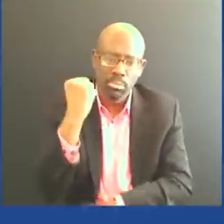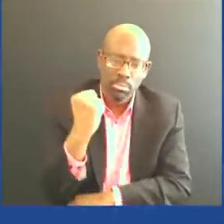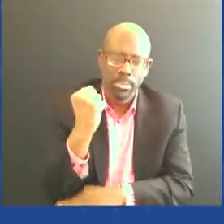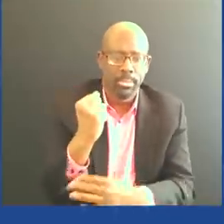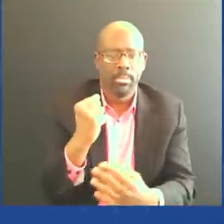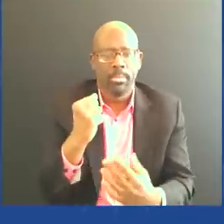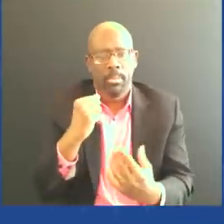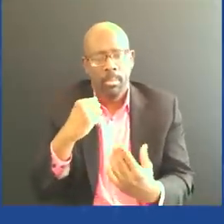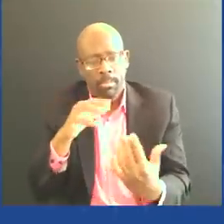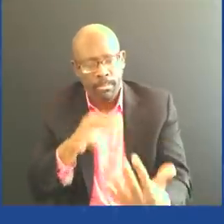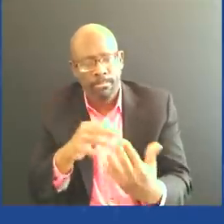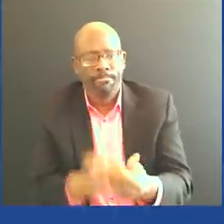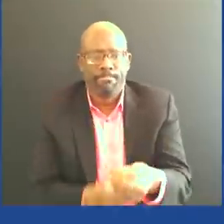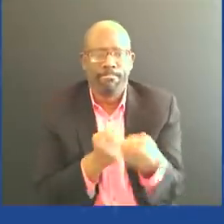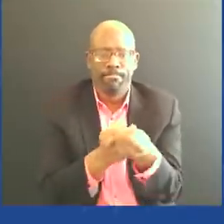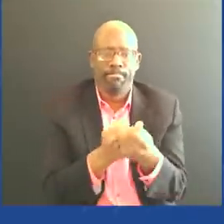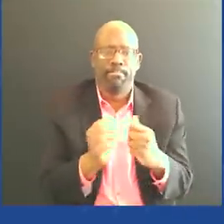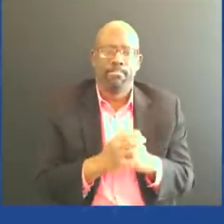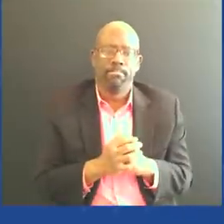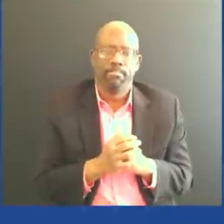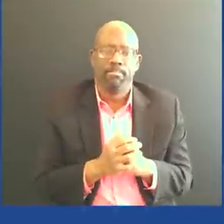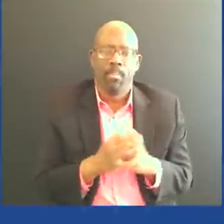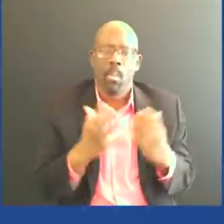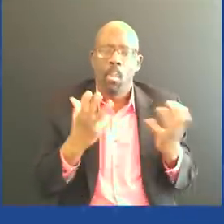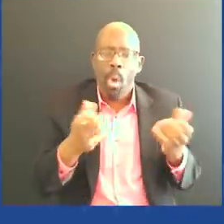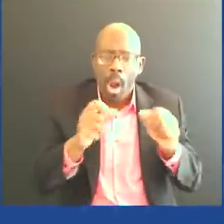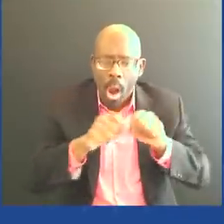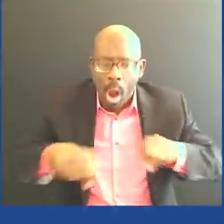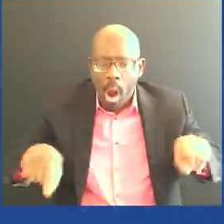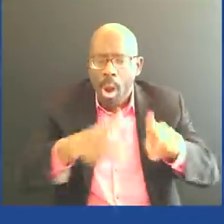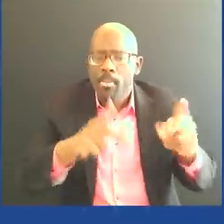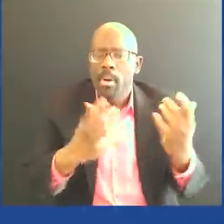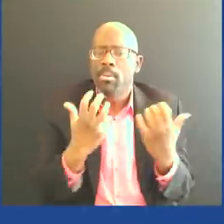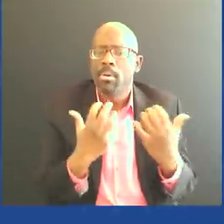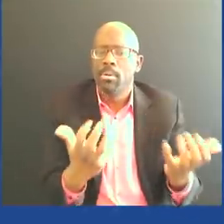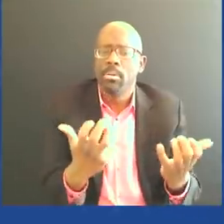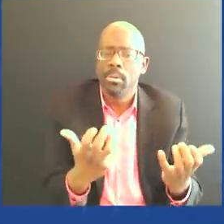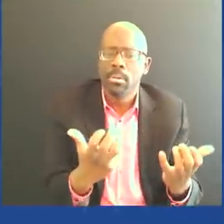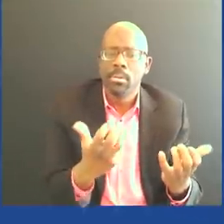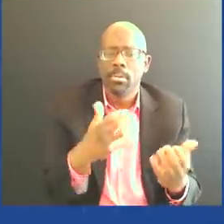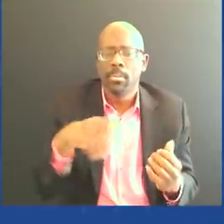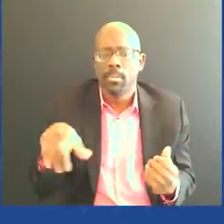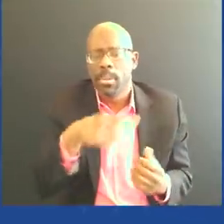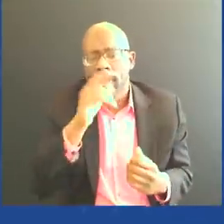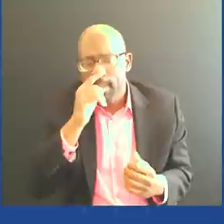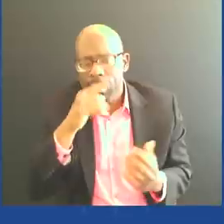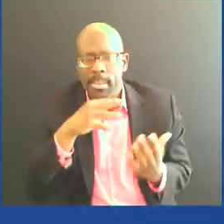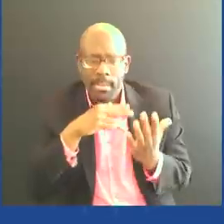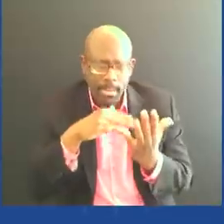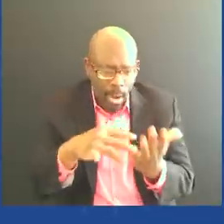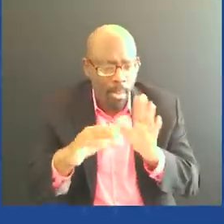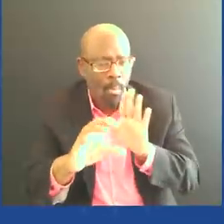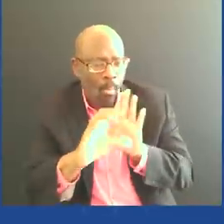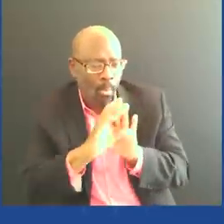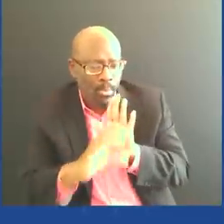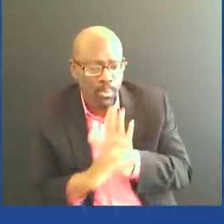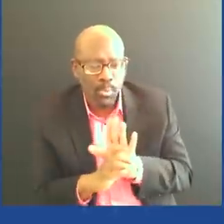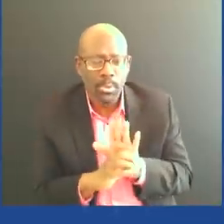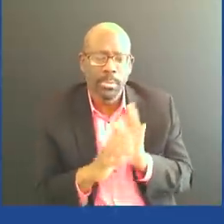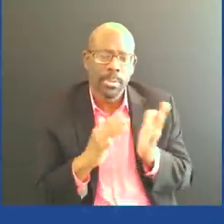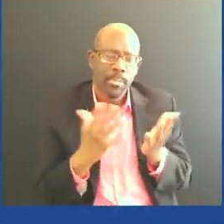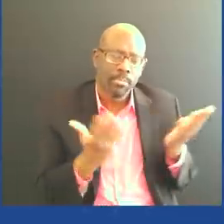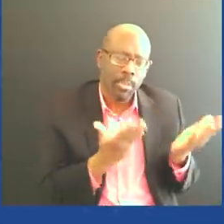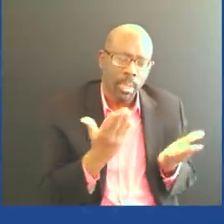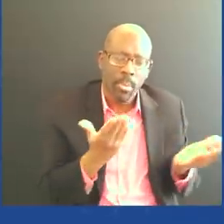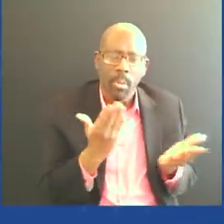when you were a kid, studying the Constitution, maybe even reciting the preamble of the Constitution? I do. My sister and I did that in middle school. You'll remember